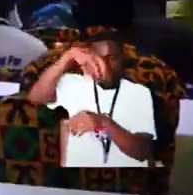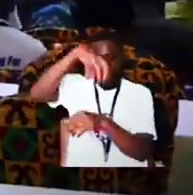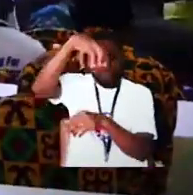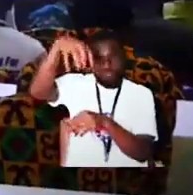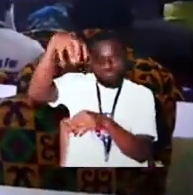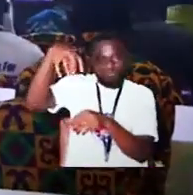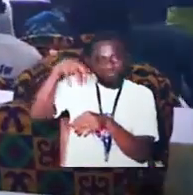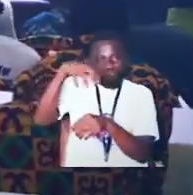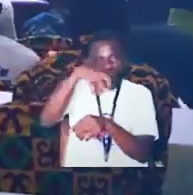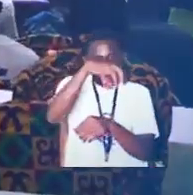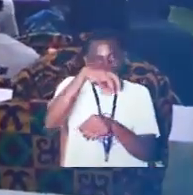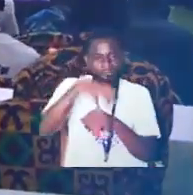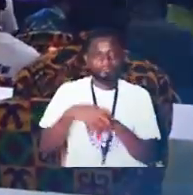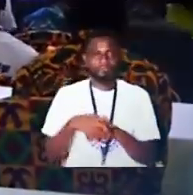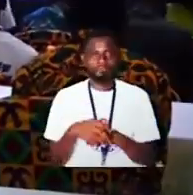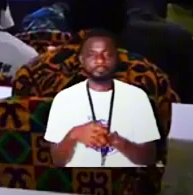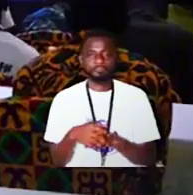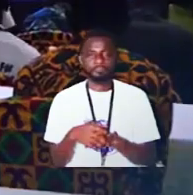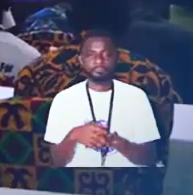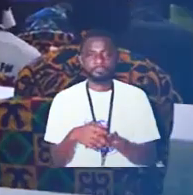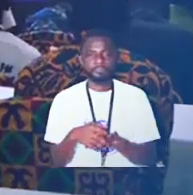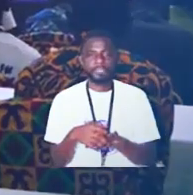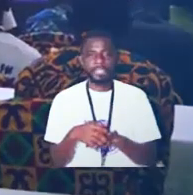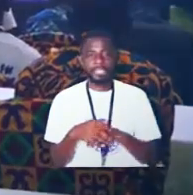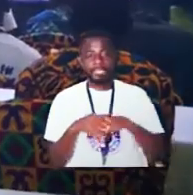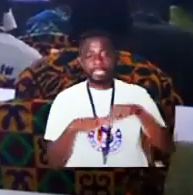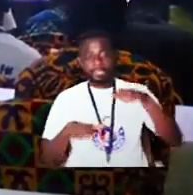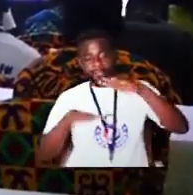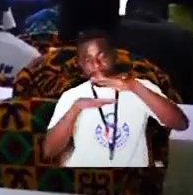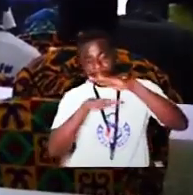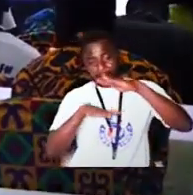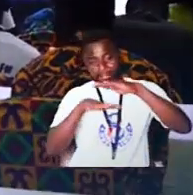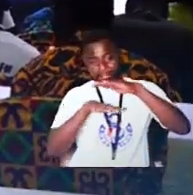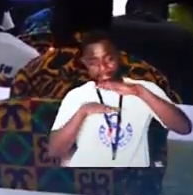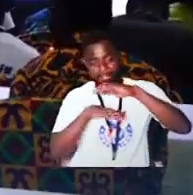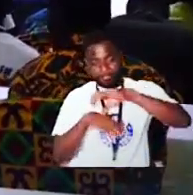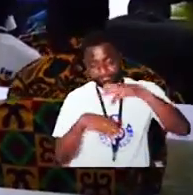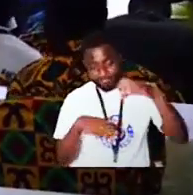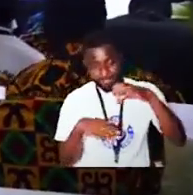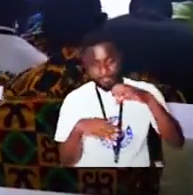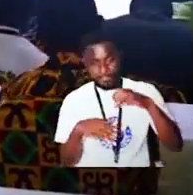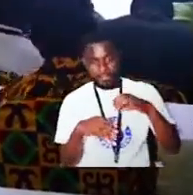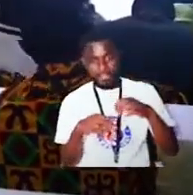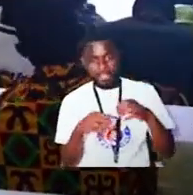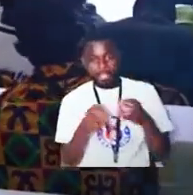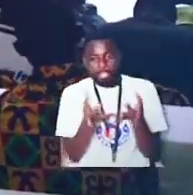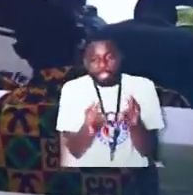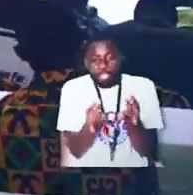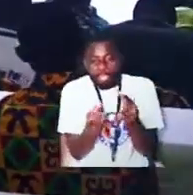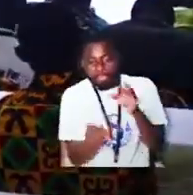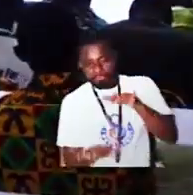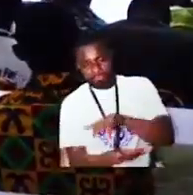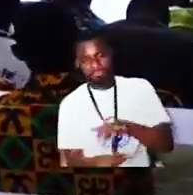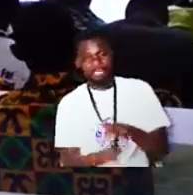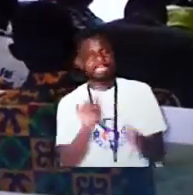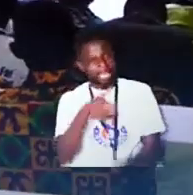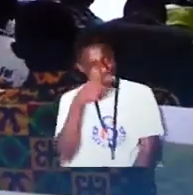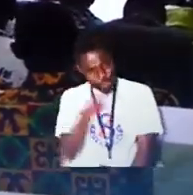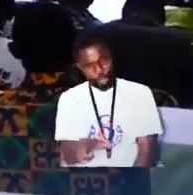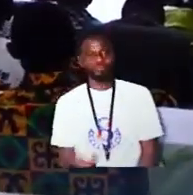Make time and check the next level, layers. You'll be shocked. Corruption.